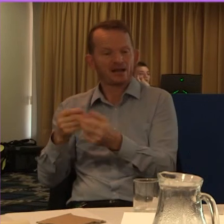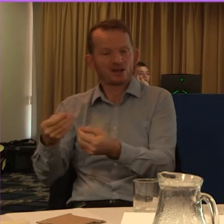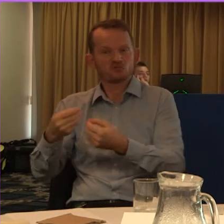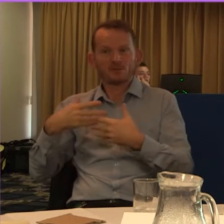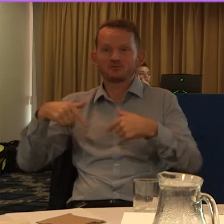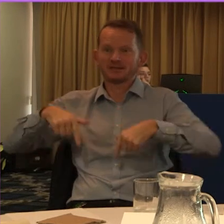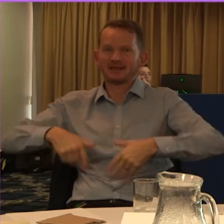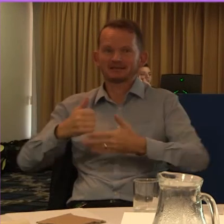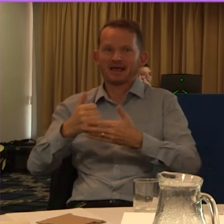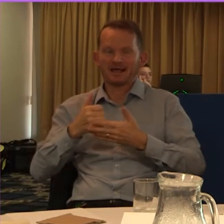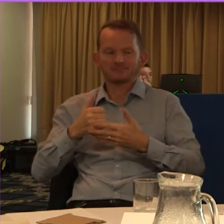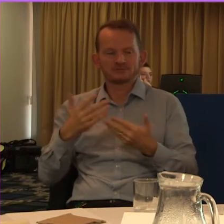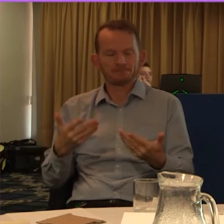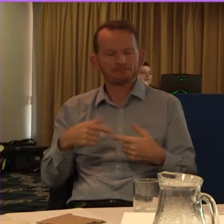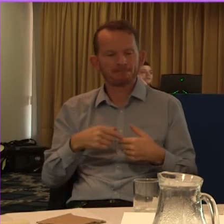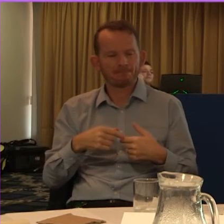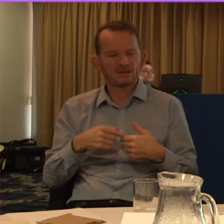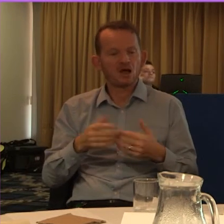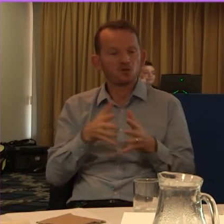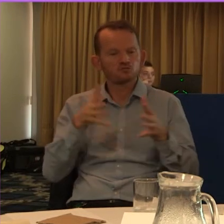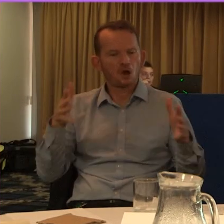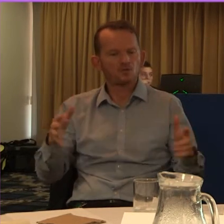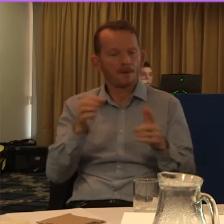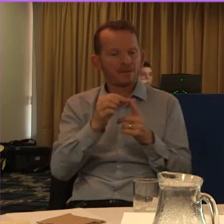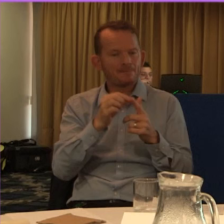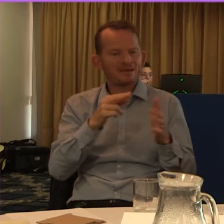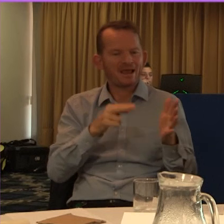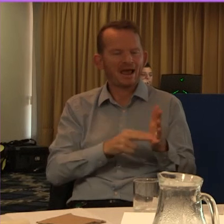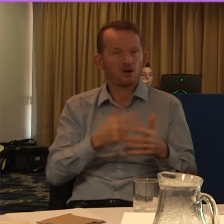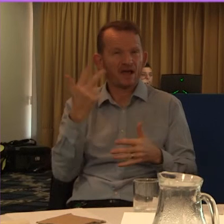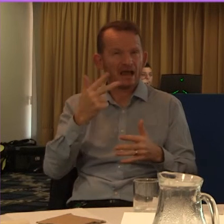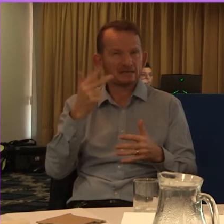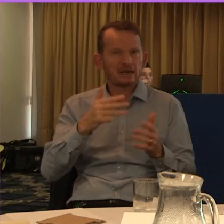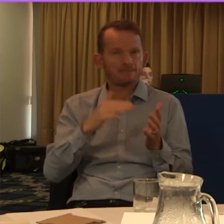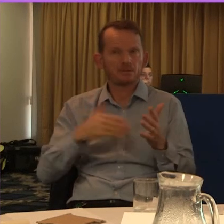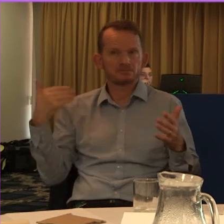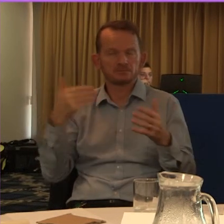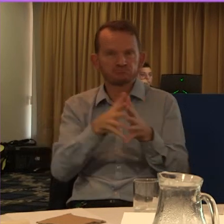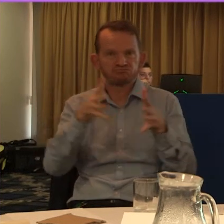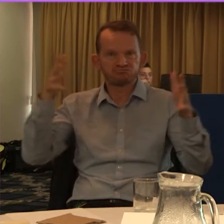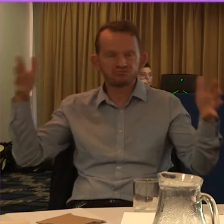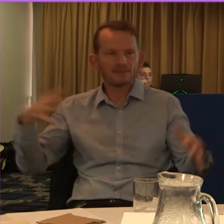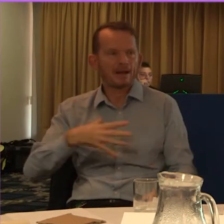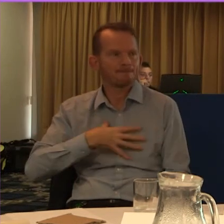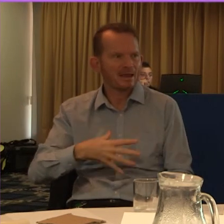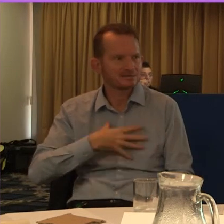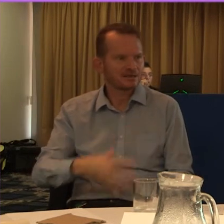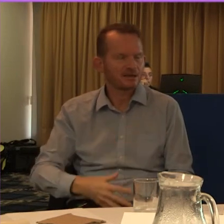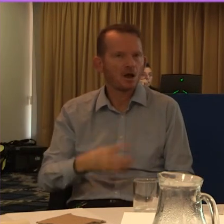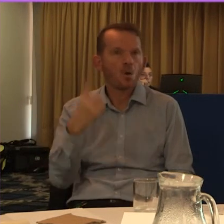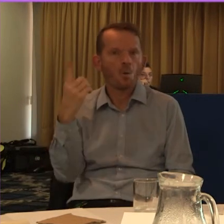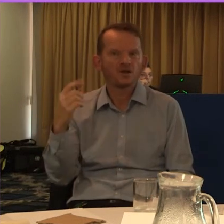this for us. The growth of the PPN over the past 18 months has been amazing. I think we now have